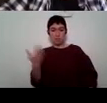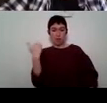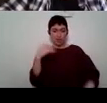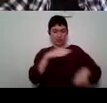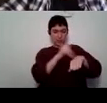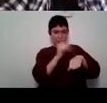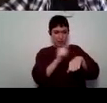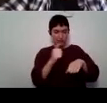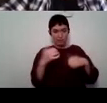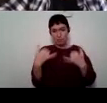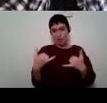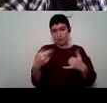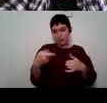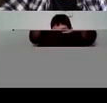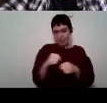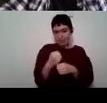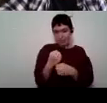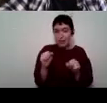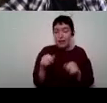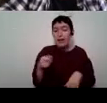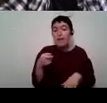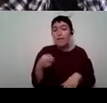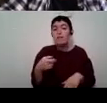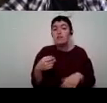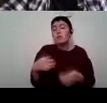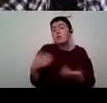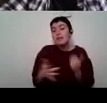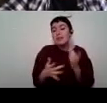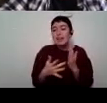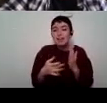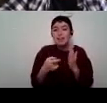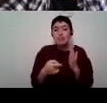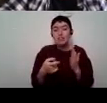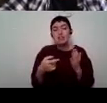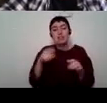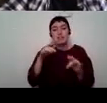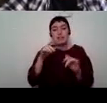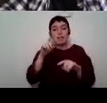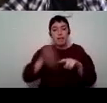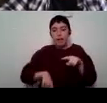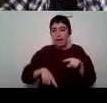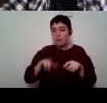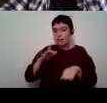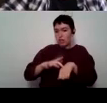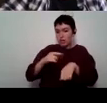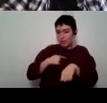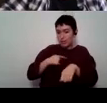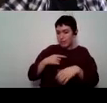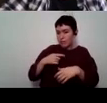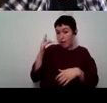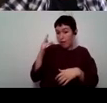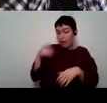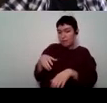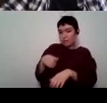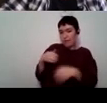enrichment activities. She is technically restrained, so she cannot touch me. But yes, this is some of the stuff that I'm doing now as